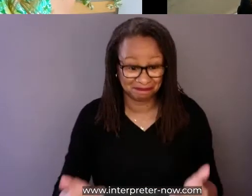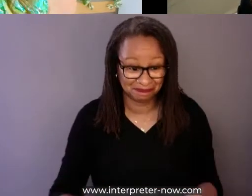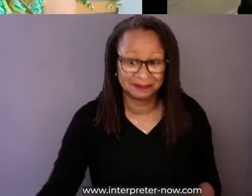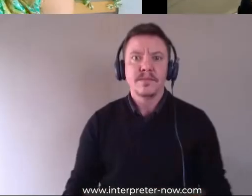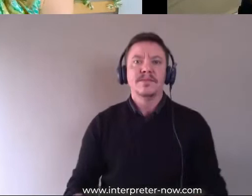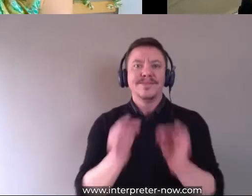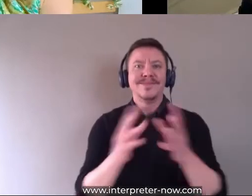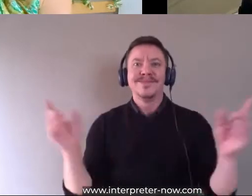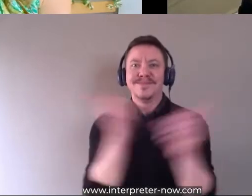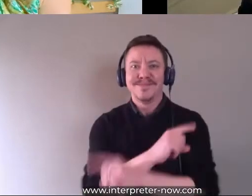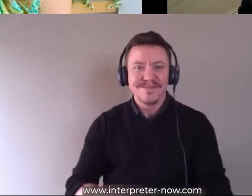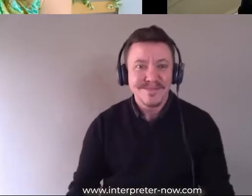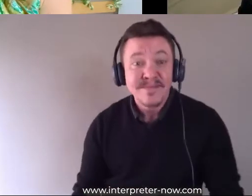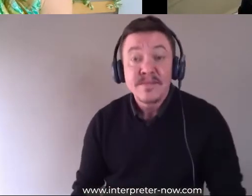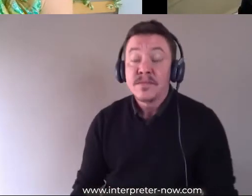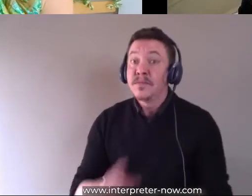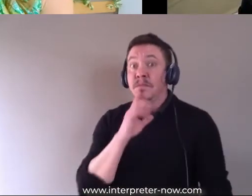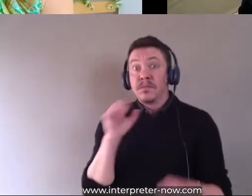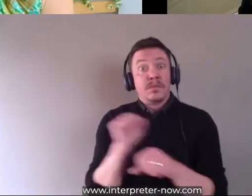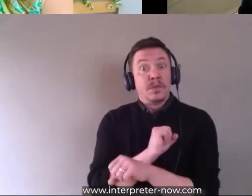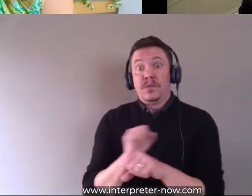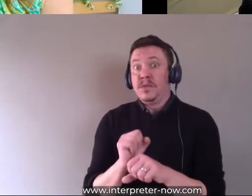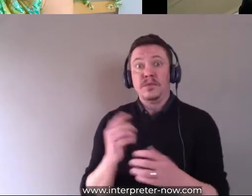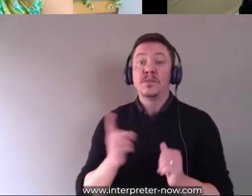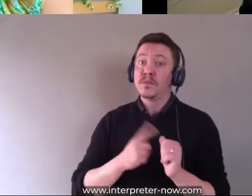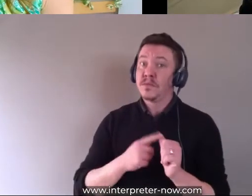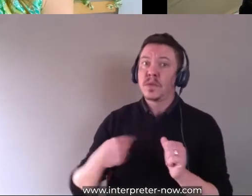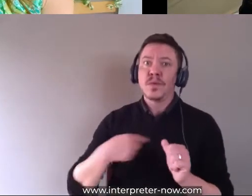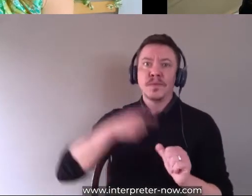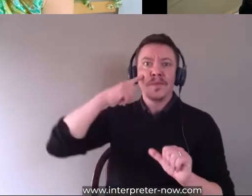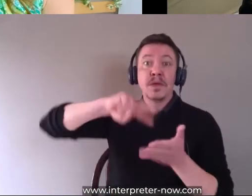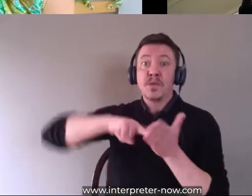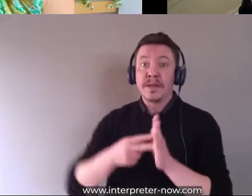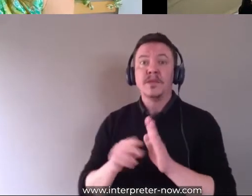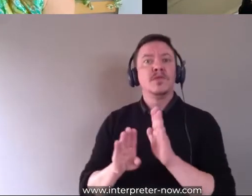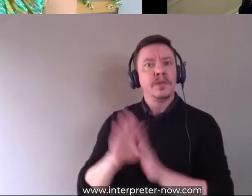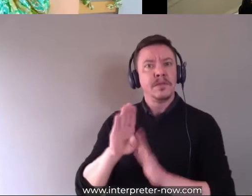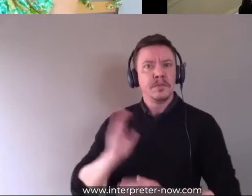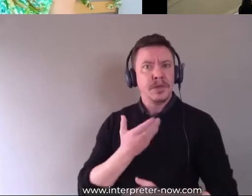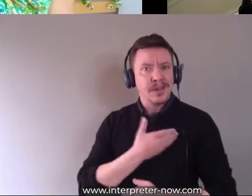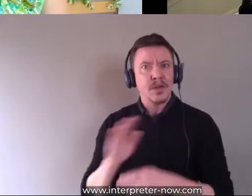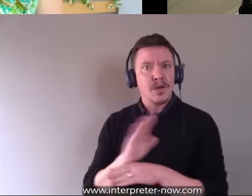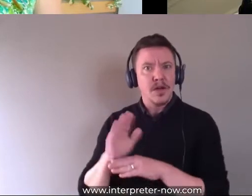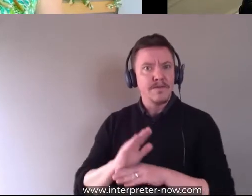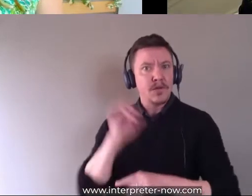Absolutely. Let's see. Well, for one, we are intentionally building our firm differently.